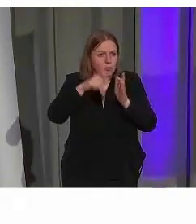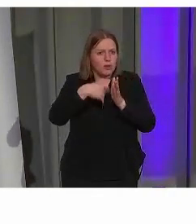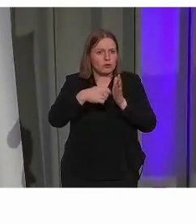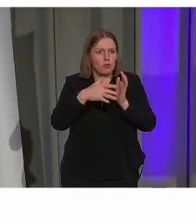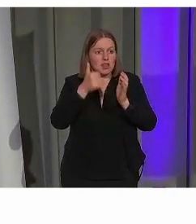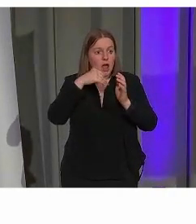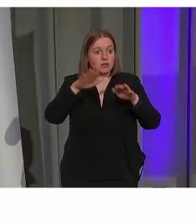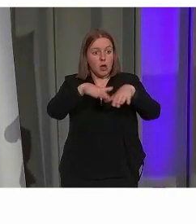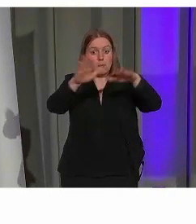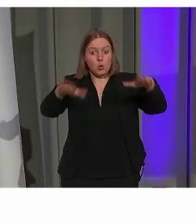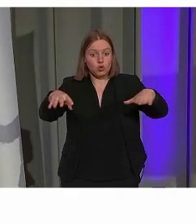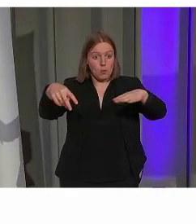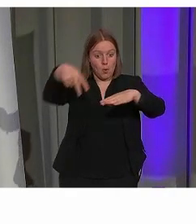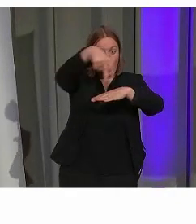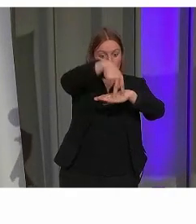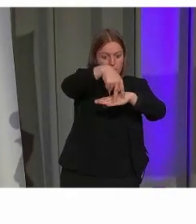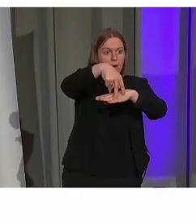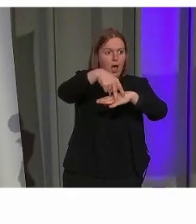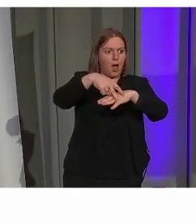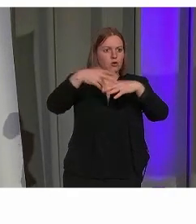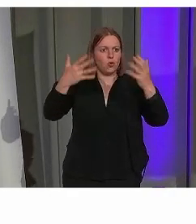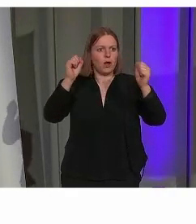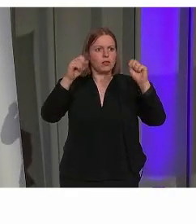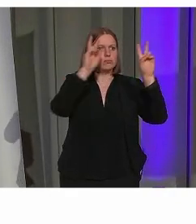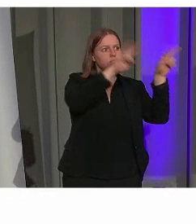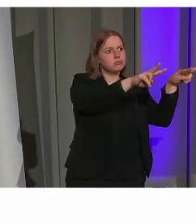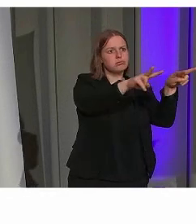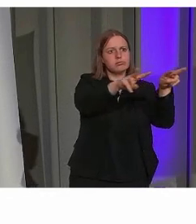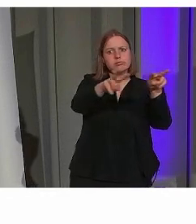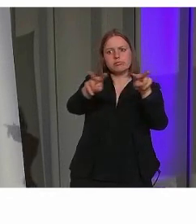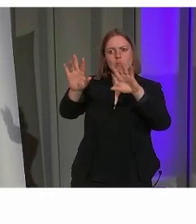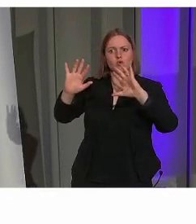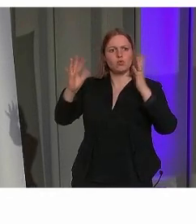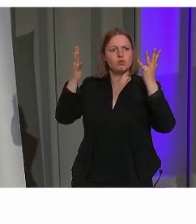the wall space was like.